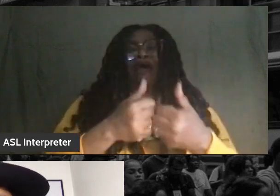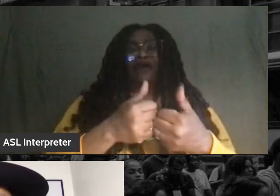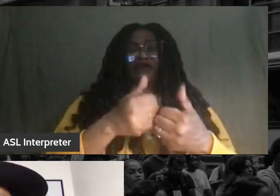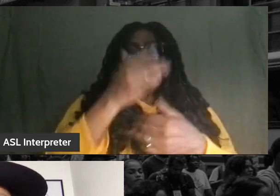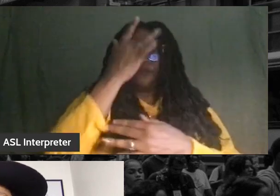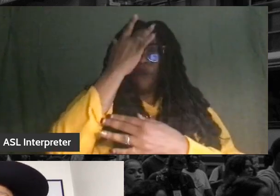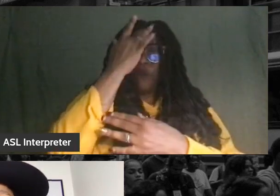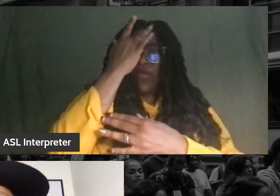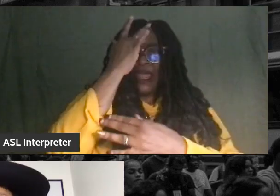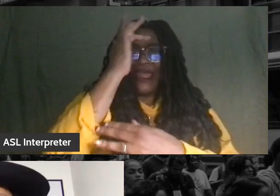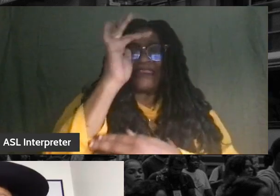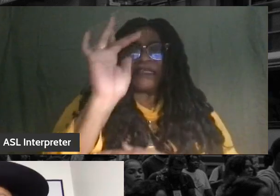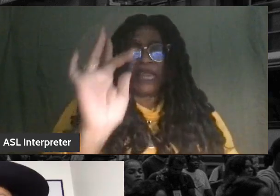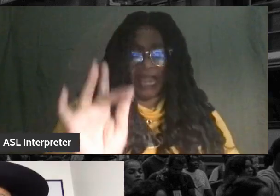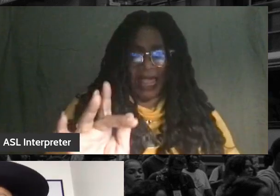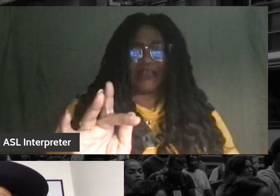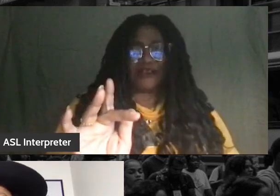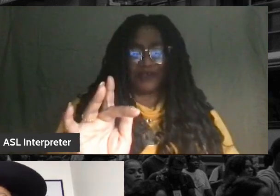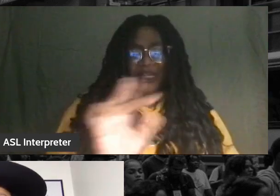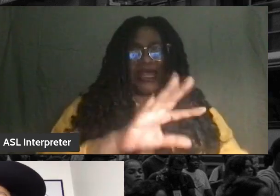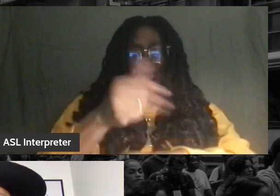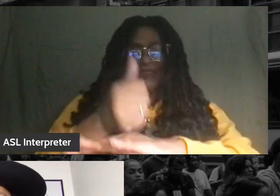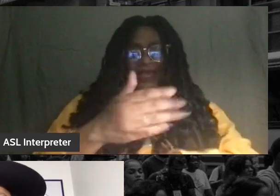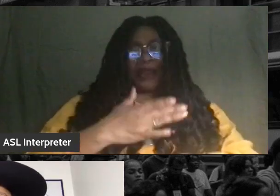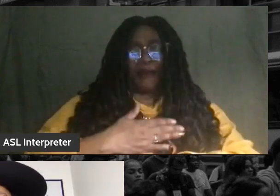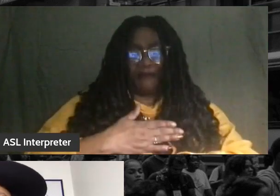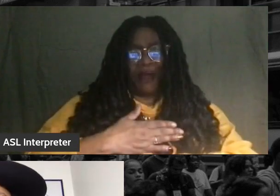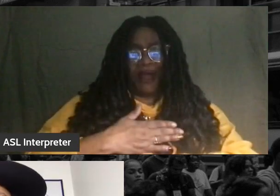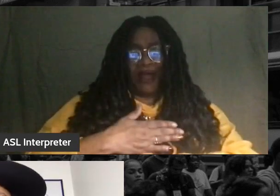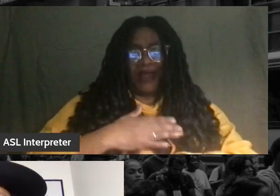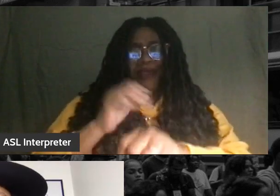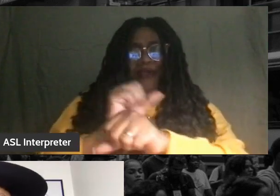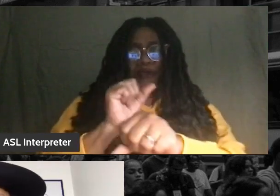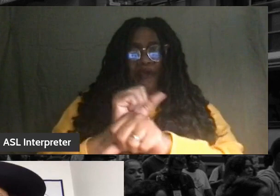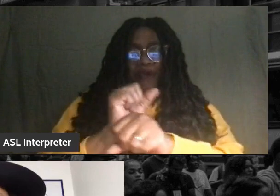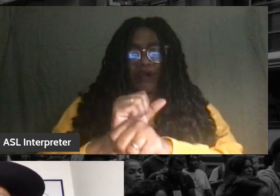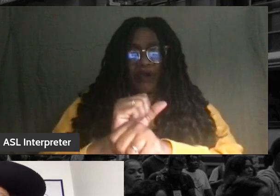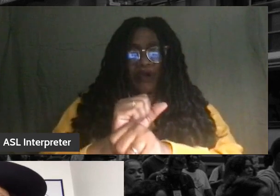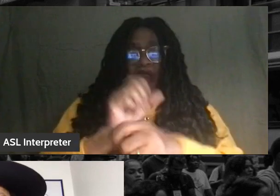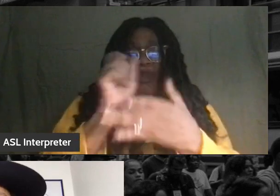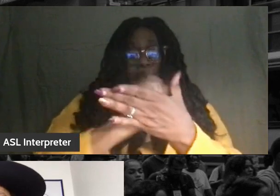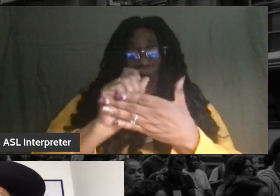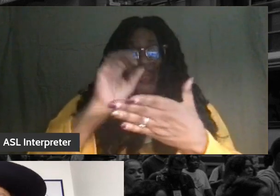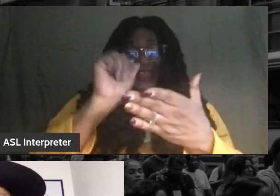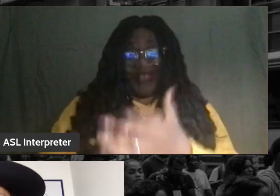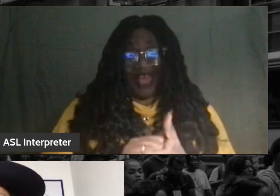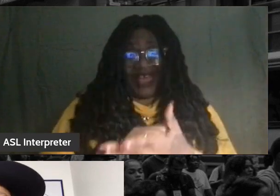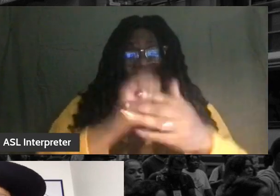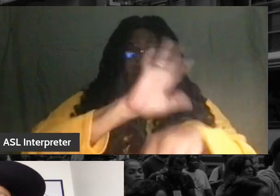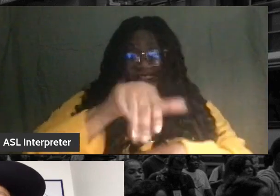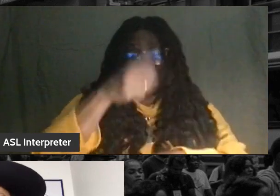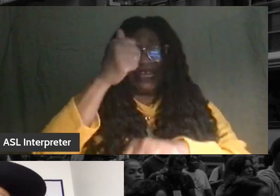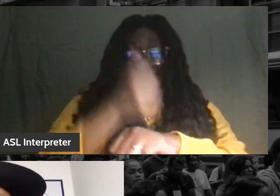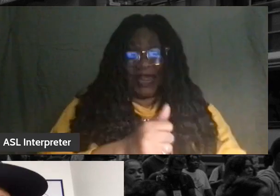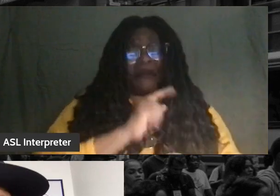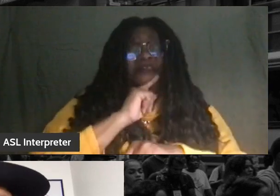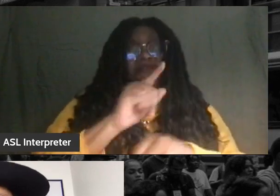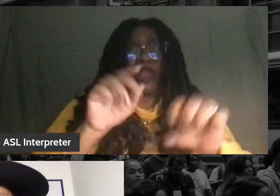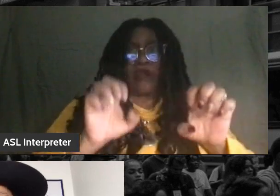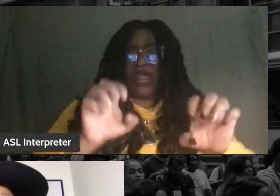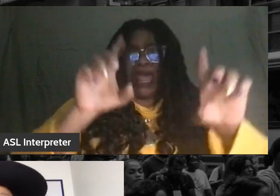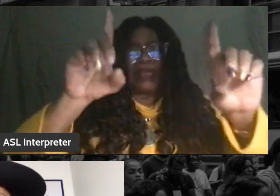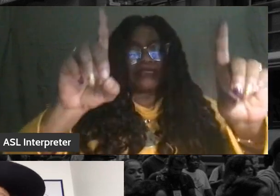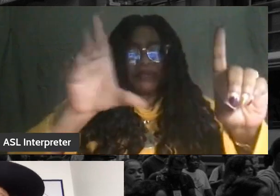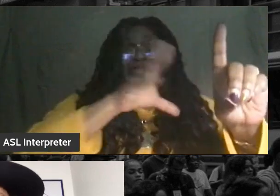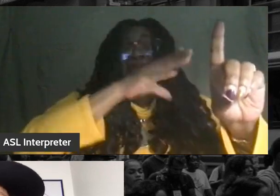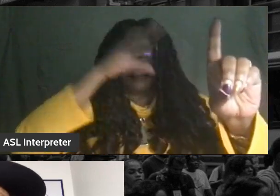work. Filmmaking, especially documentary filmmaking, is as academic in nature as it is artistic.